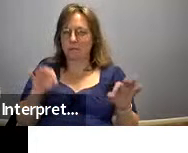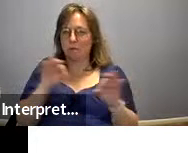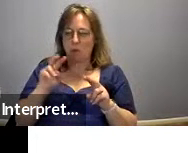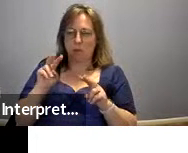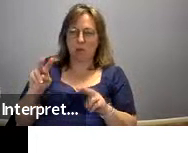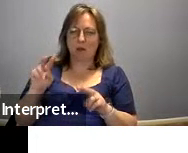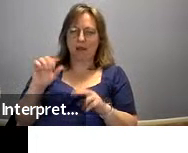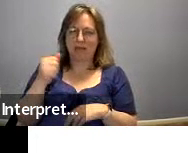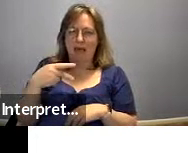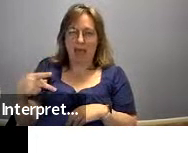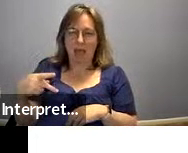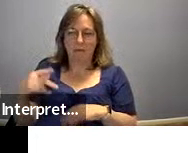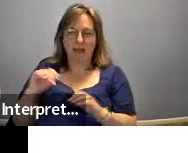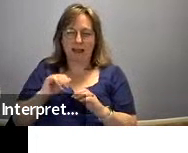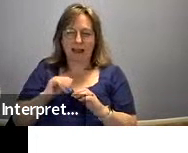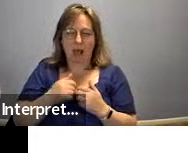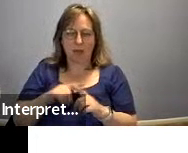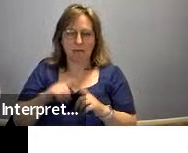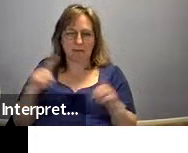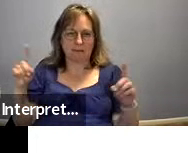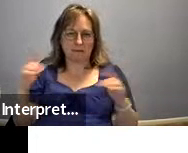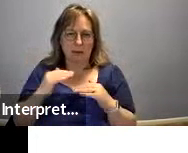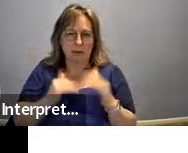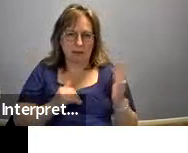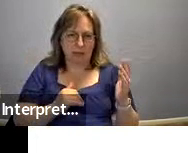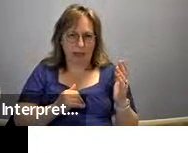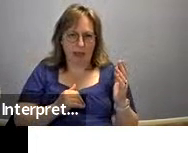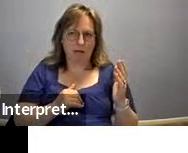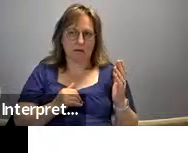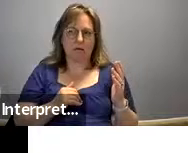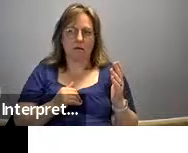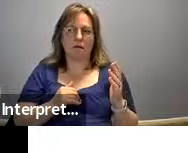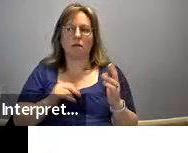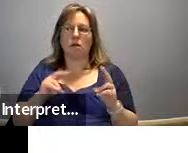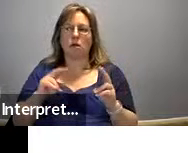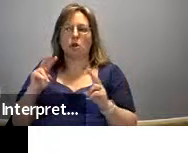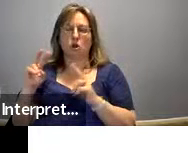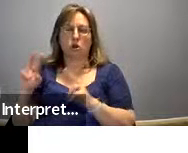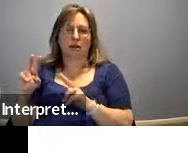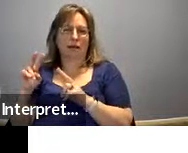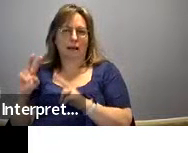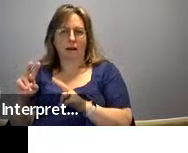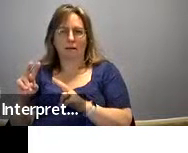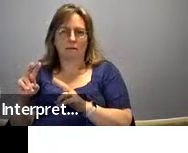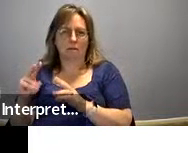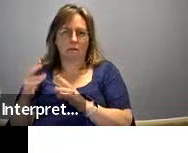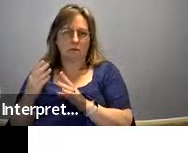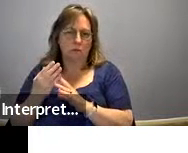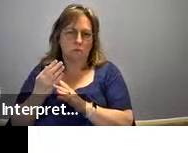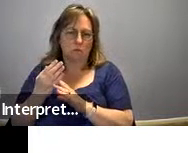that functions differently than viewing Canvas on the mobile browser.